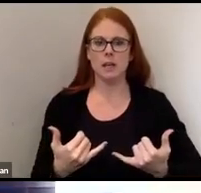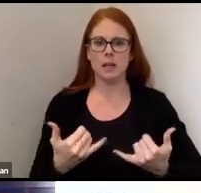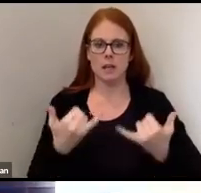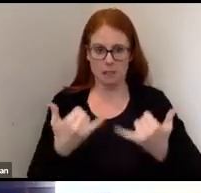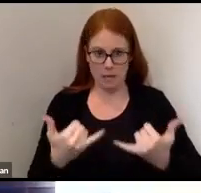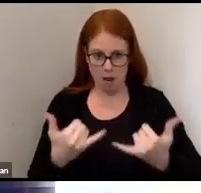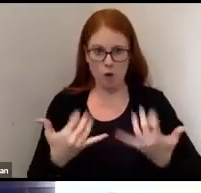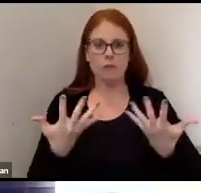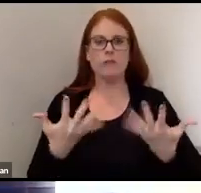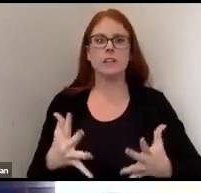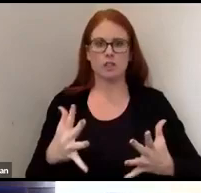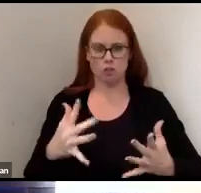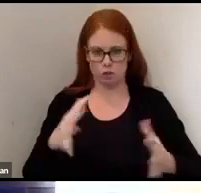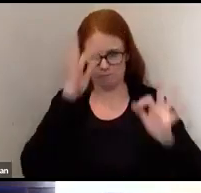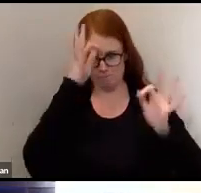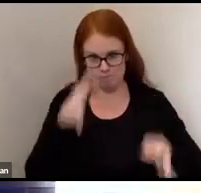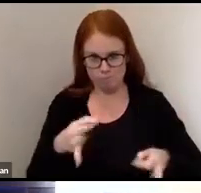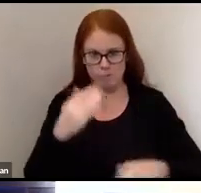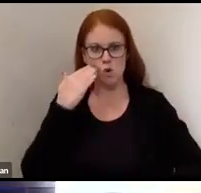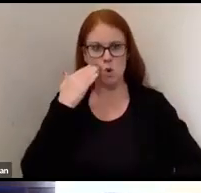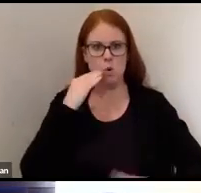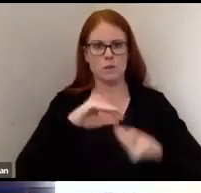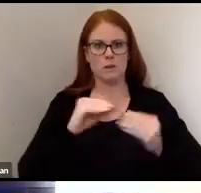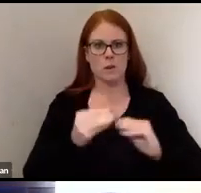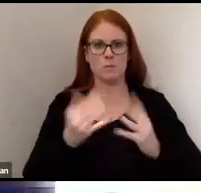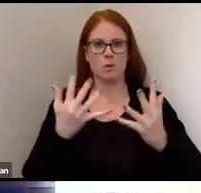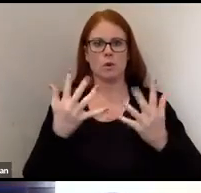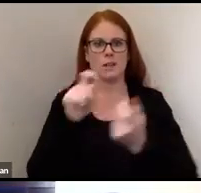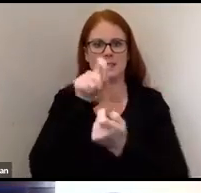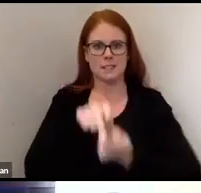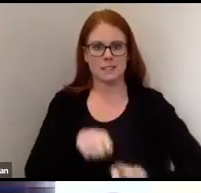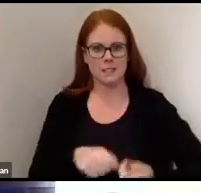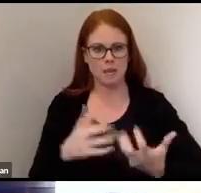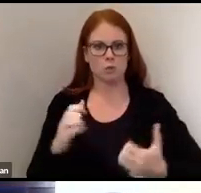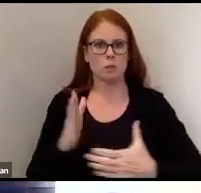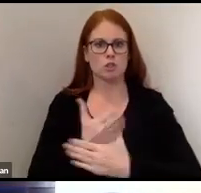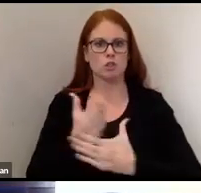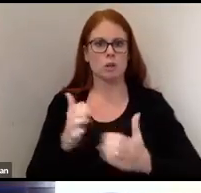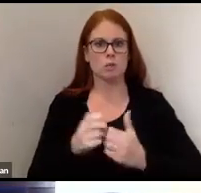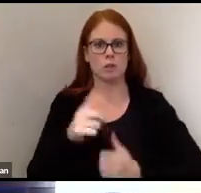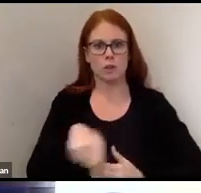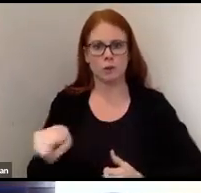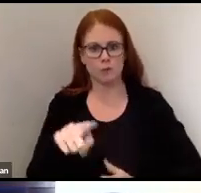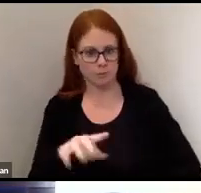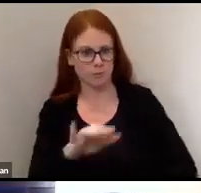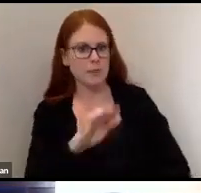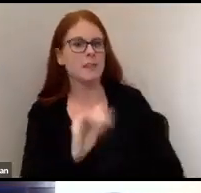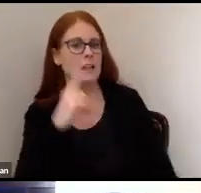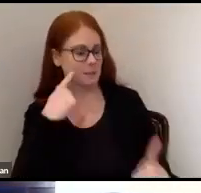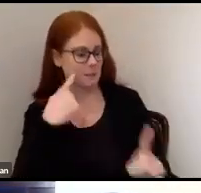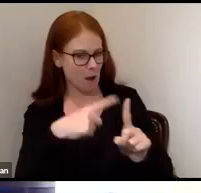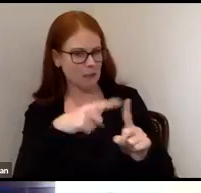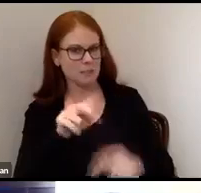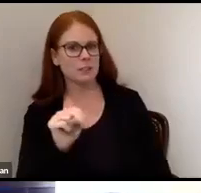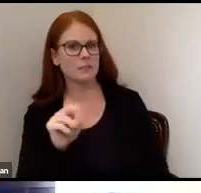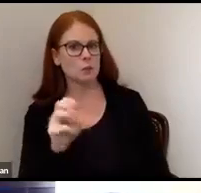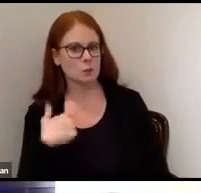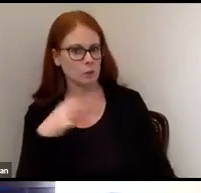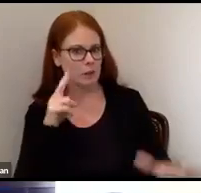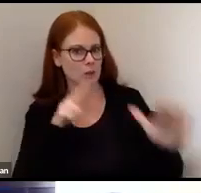are finalized, we want to make sure that we share those. Great, thanks. Those are some good developments. We look forward to hearing more about